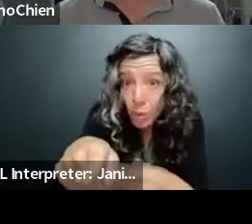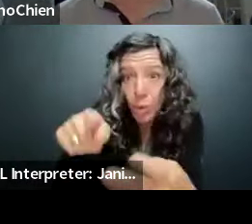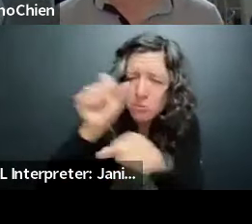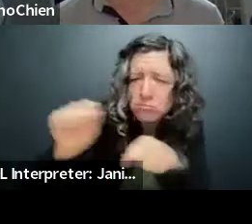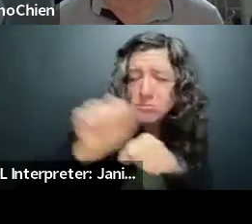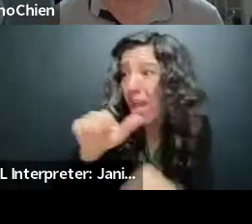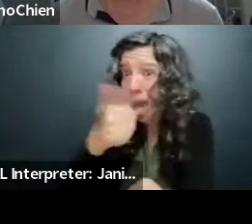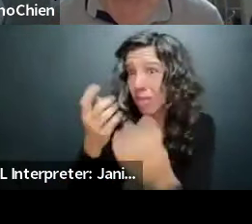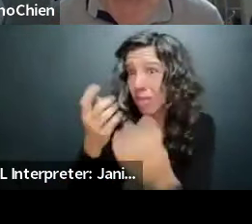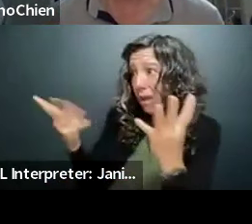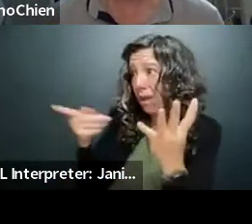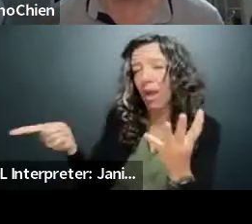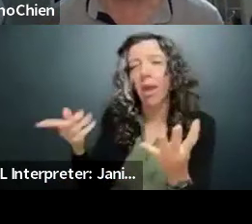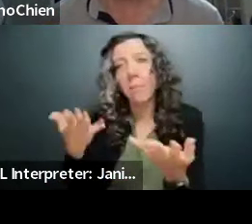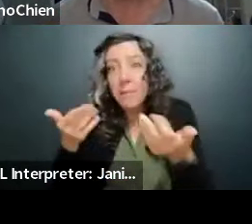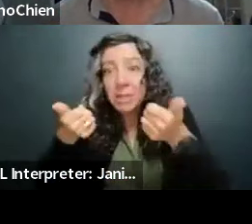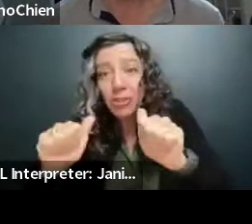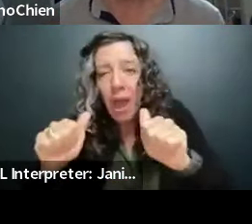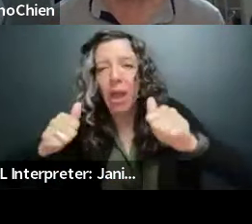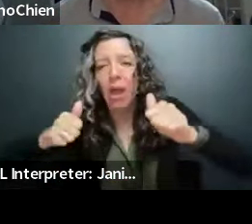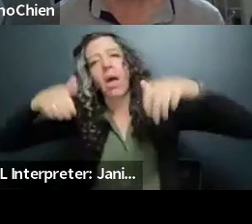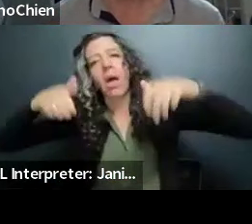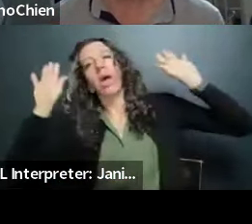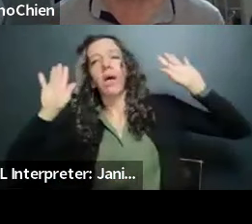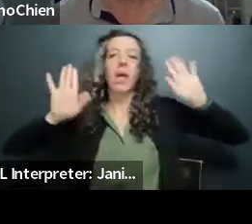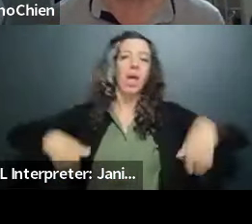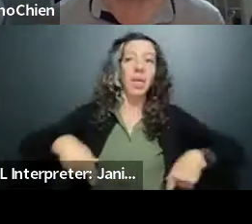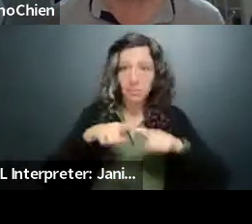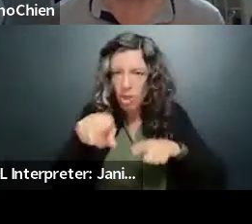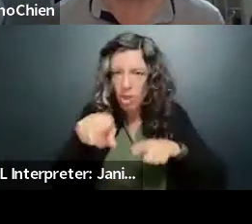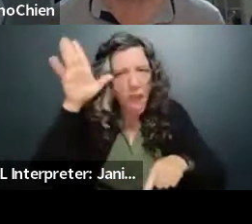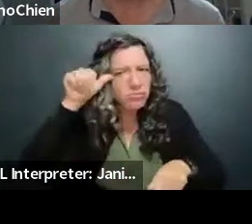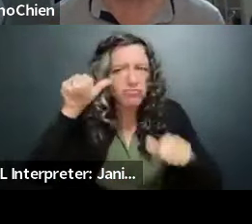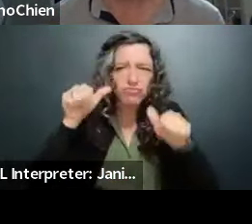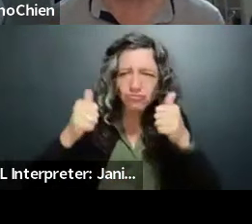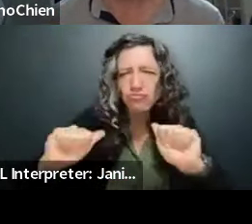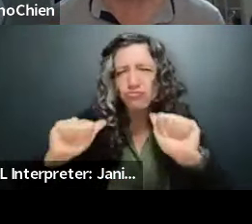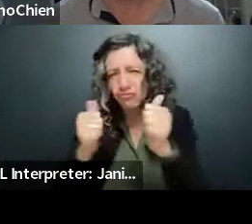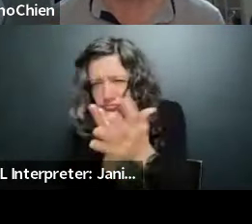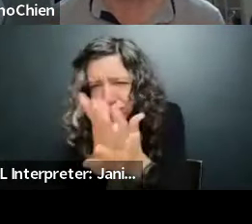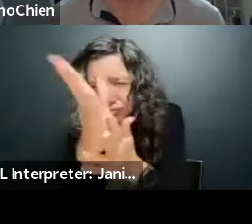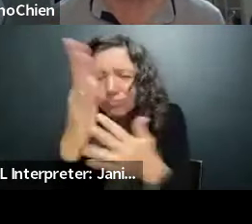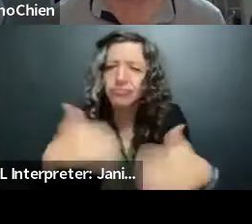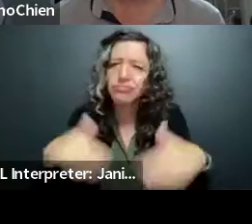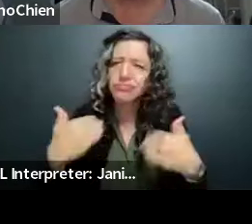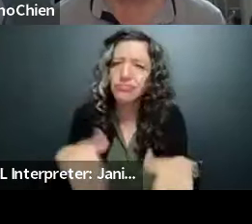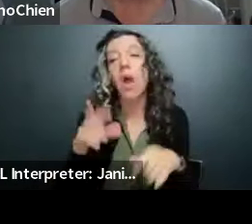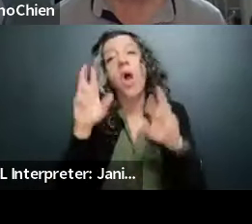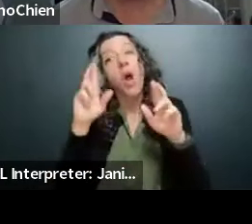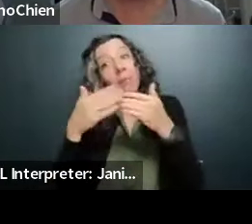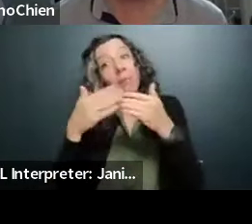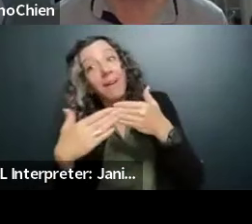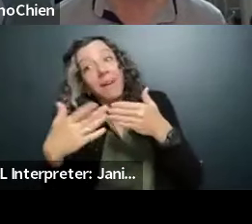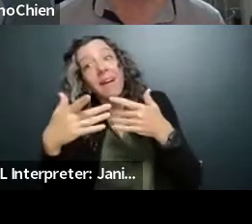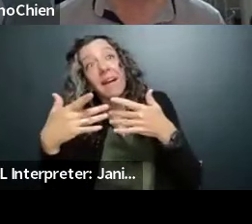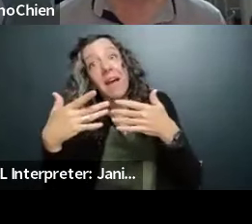So good on you. And that's how you, you know, succeed. You know, it's hopefully it's going to be easier for the next